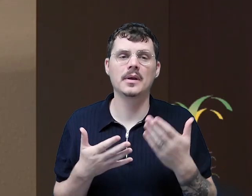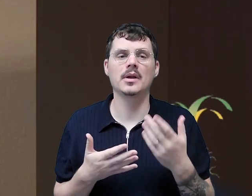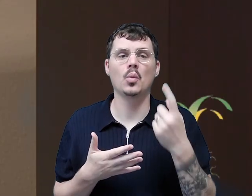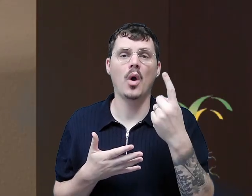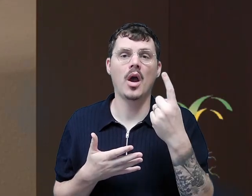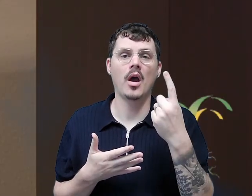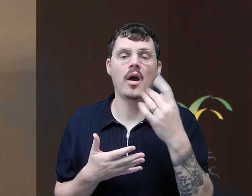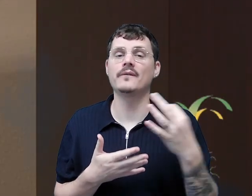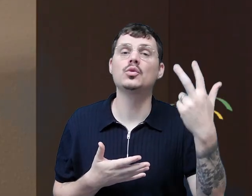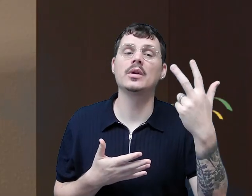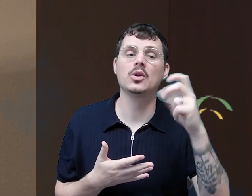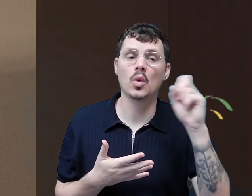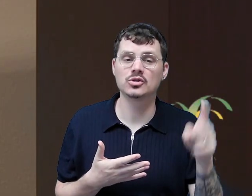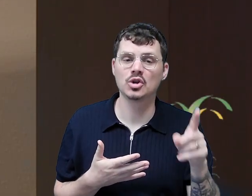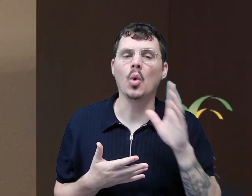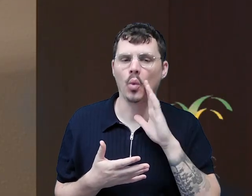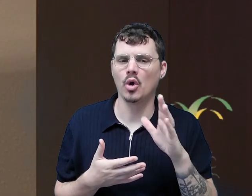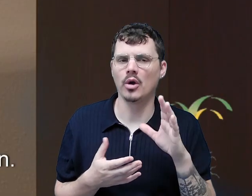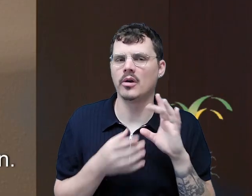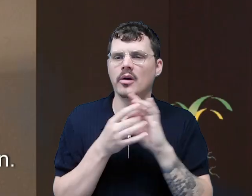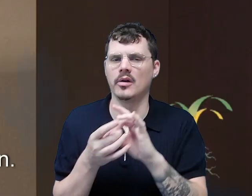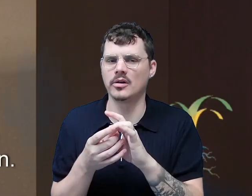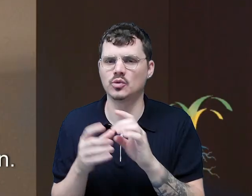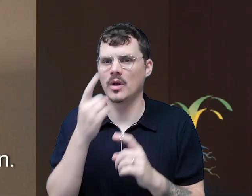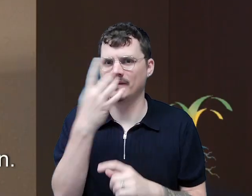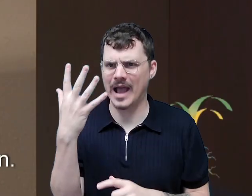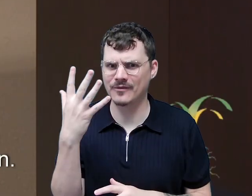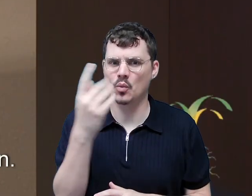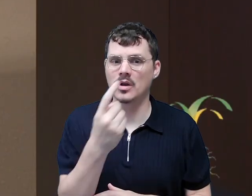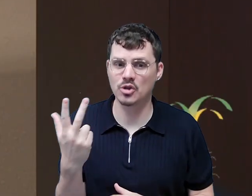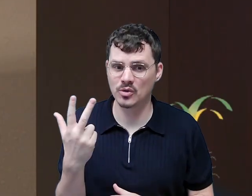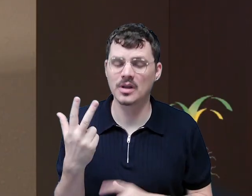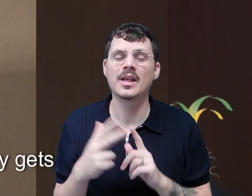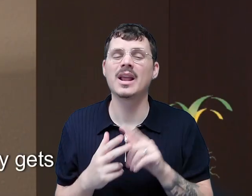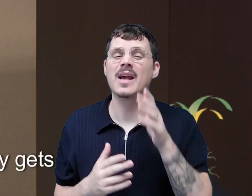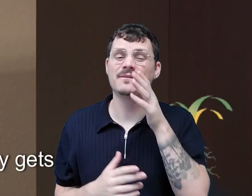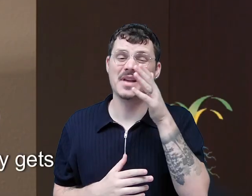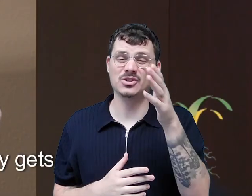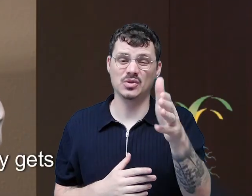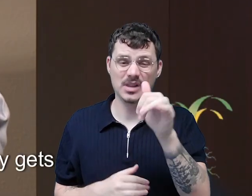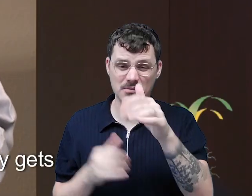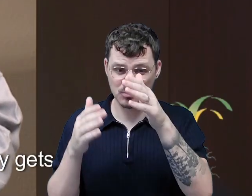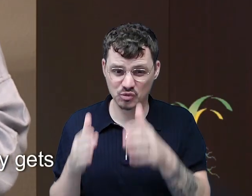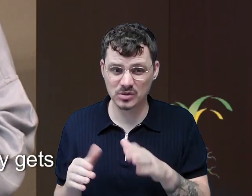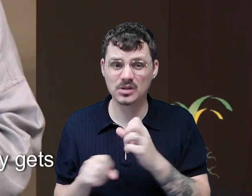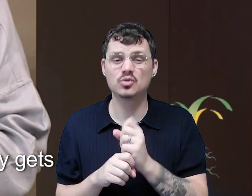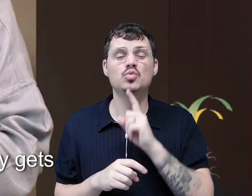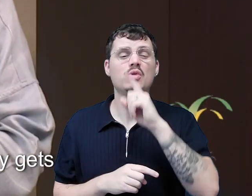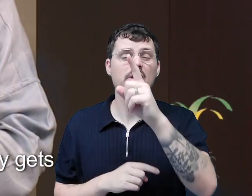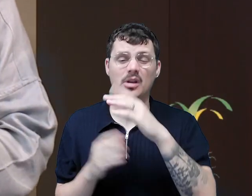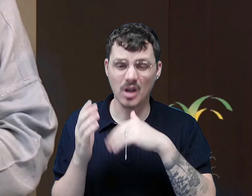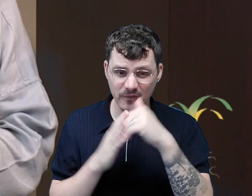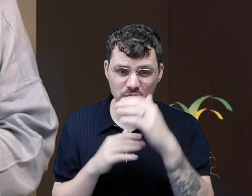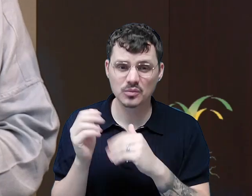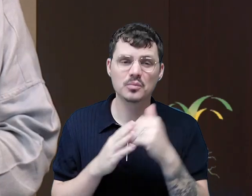relaxes, maybe 1 out of 3 will be relevant to the question. And eventually, if the person really